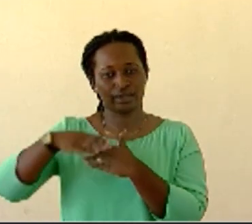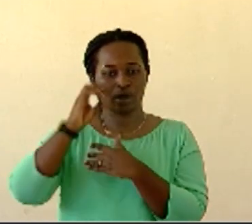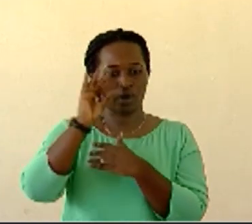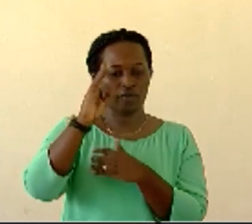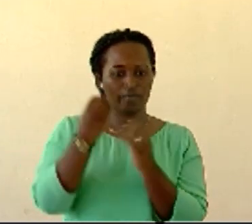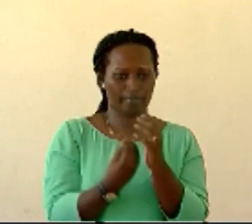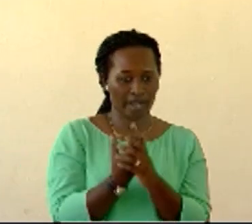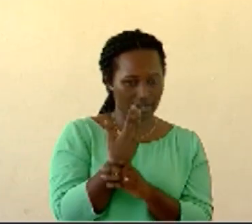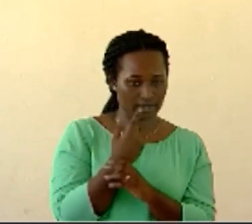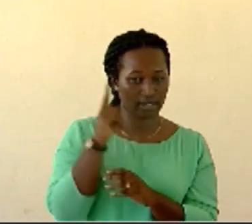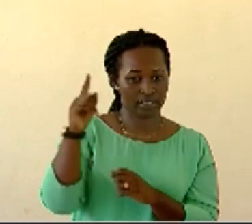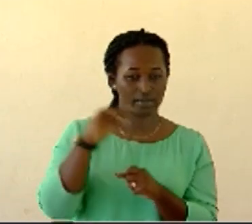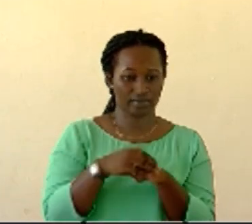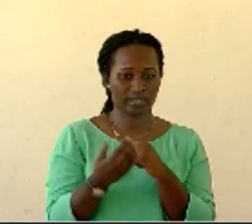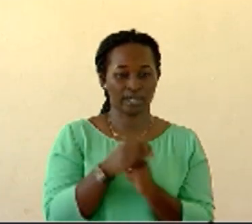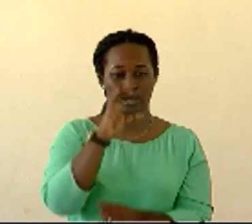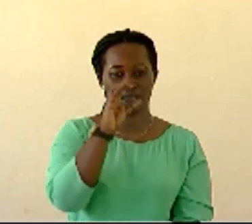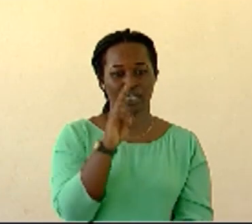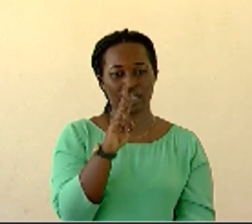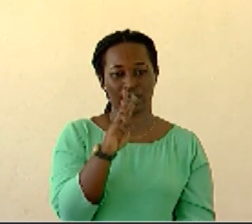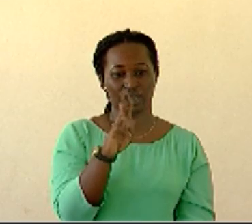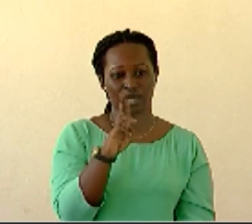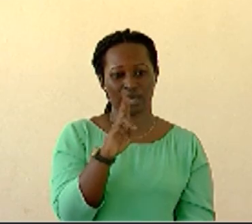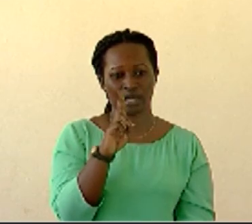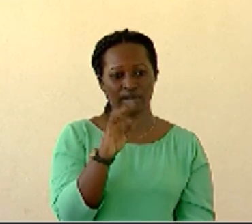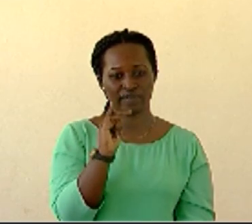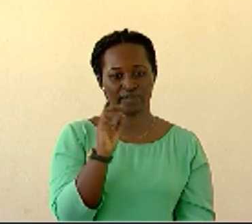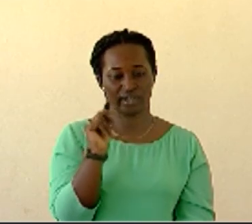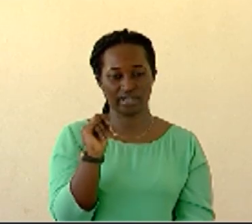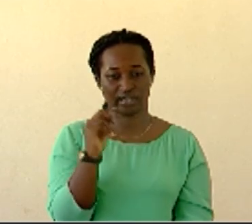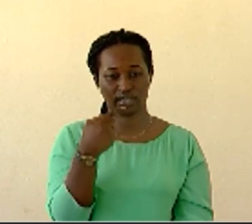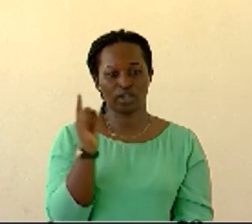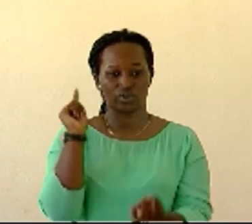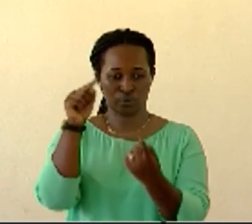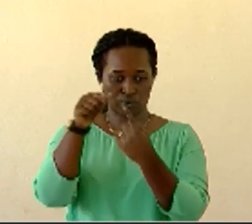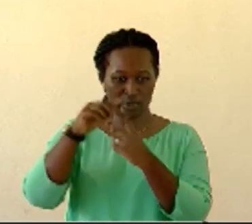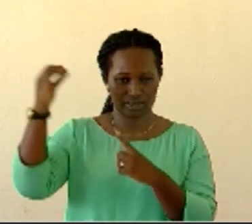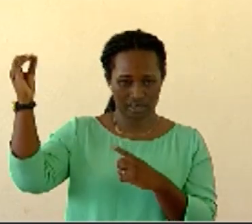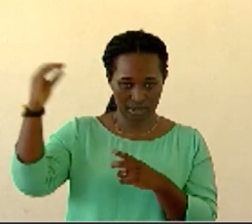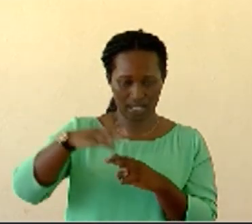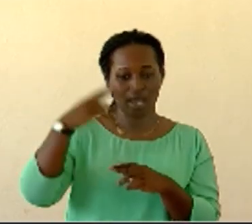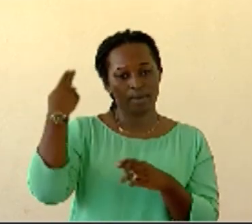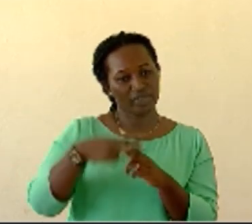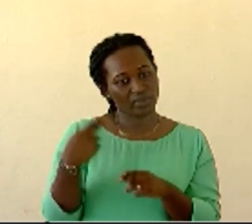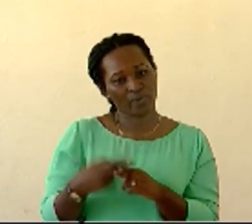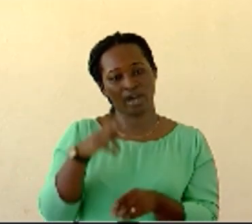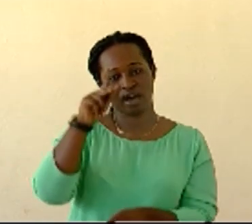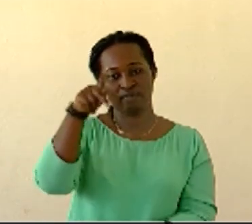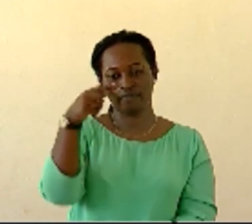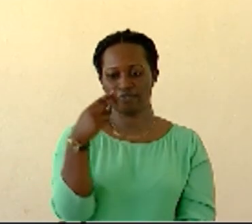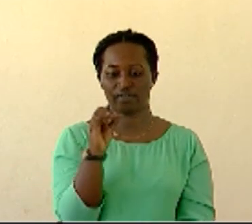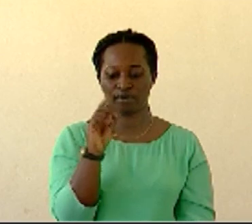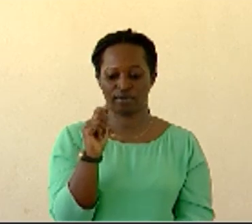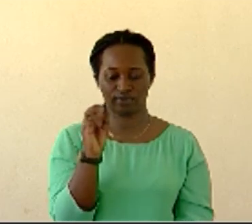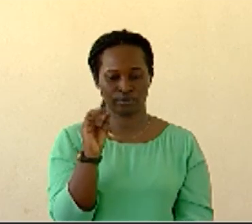stem tip towards light, a plant movement known as phototropism. Let us